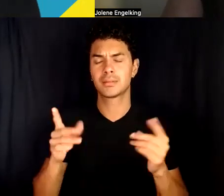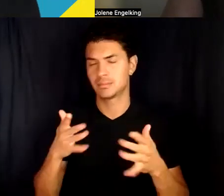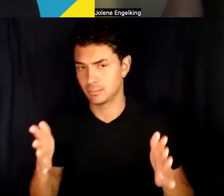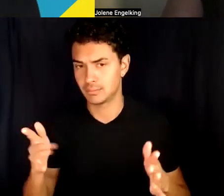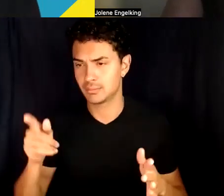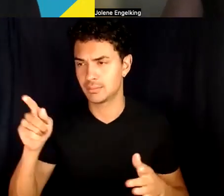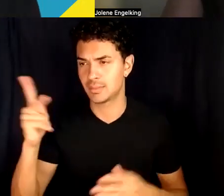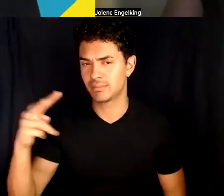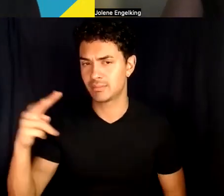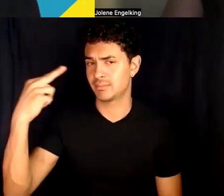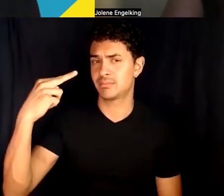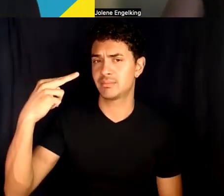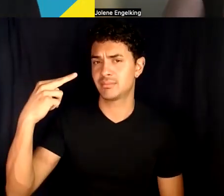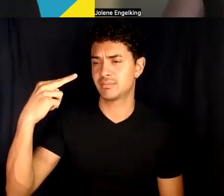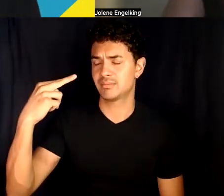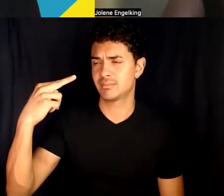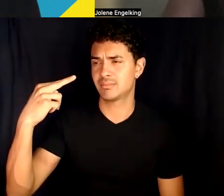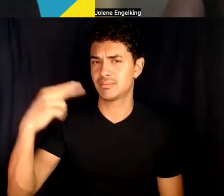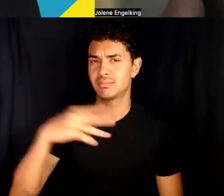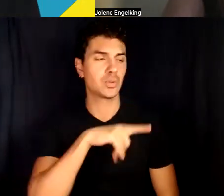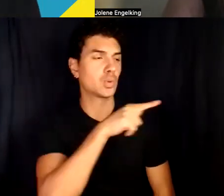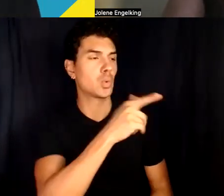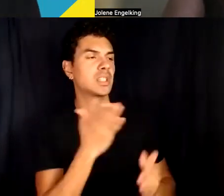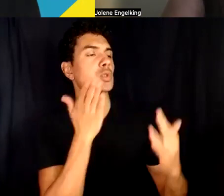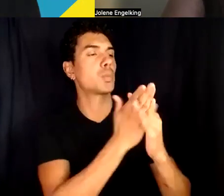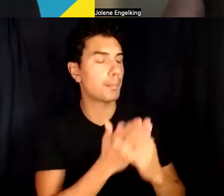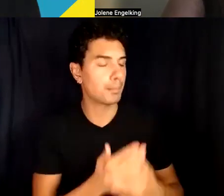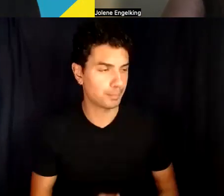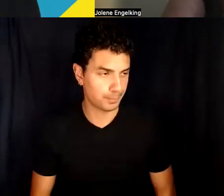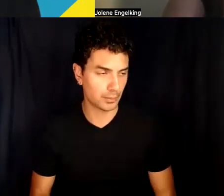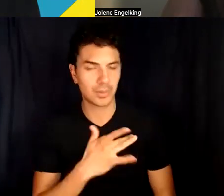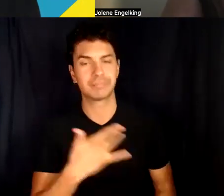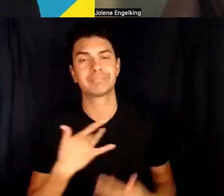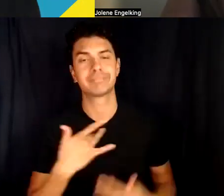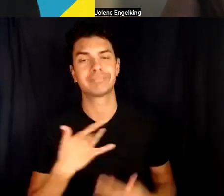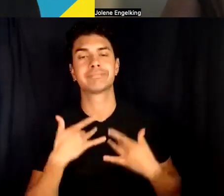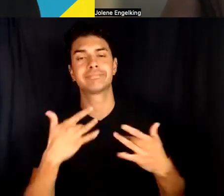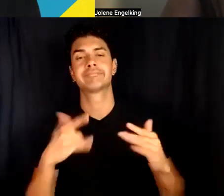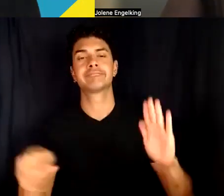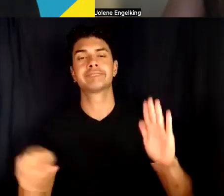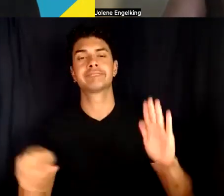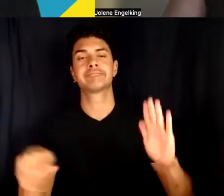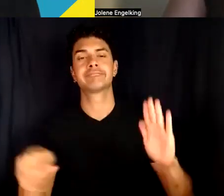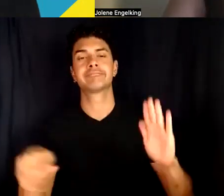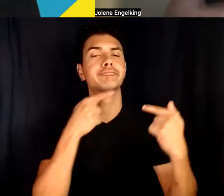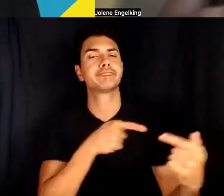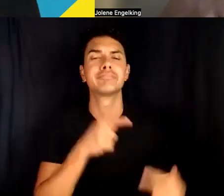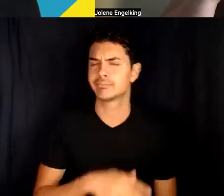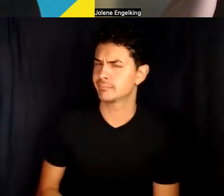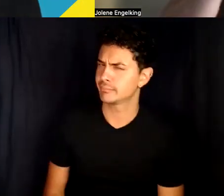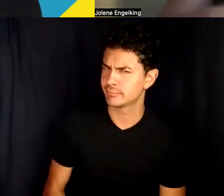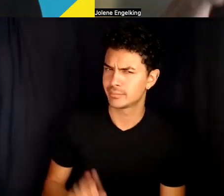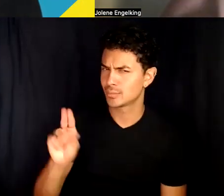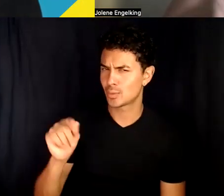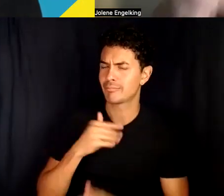being, you know, a disruptor or somebody who is difficult to work with, right? When in fact, she's